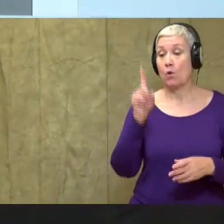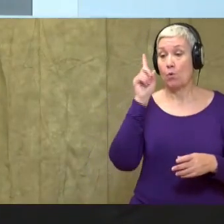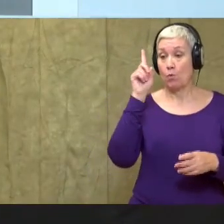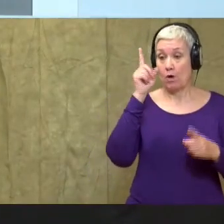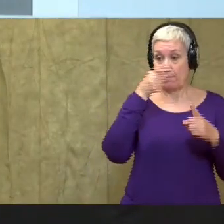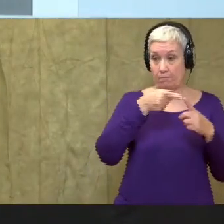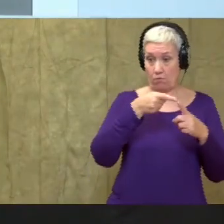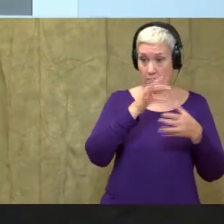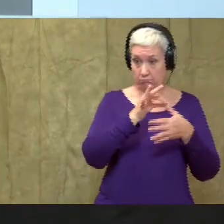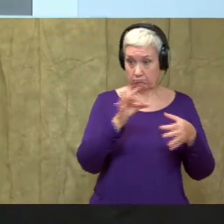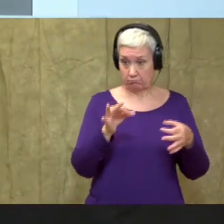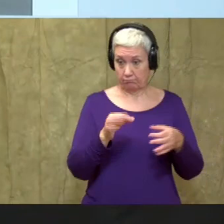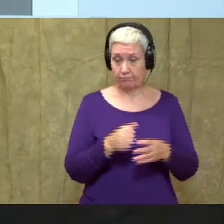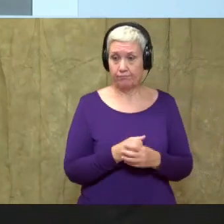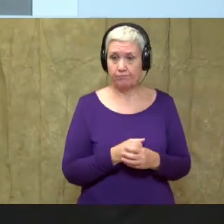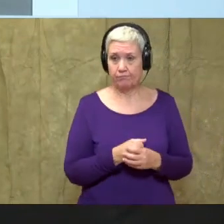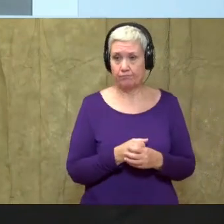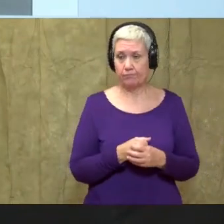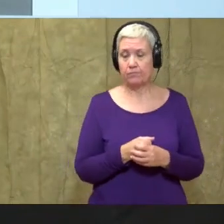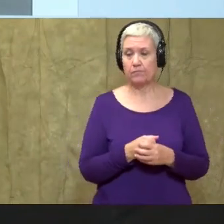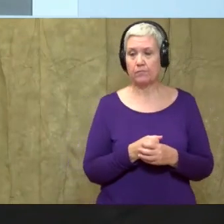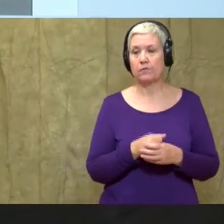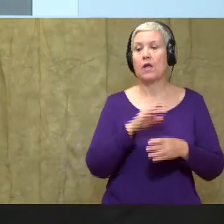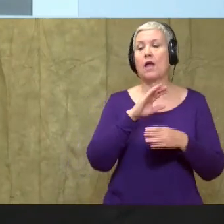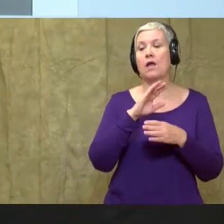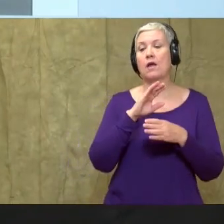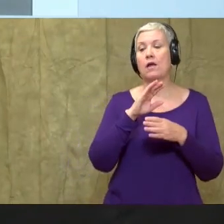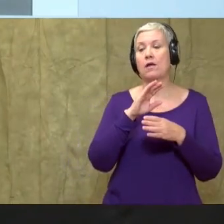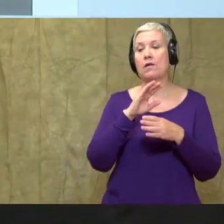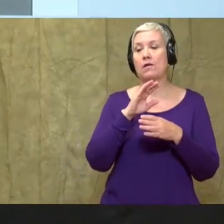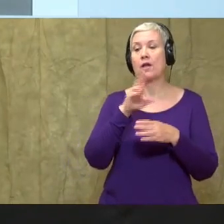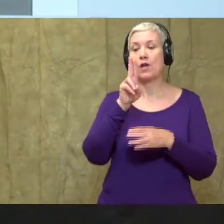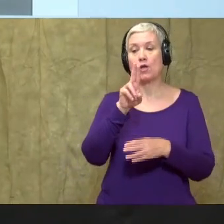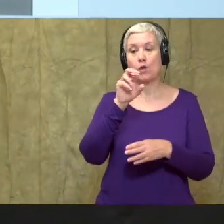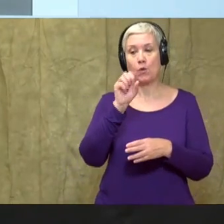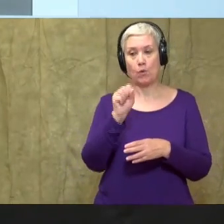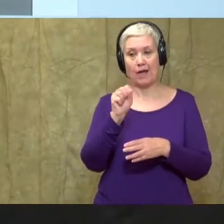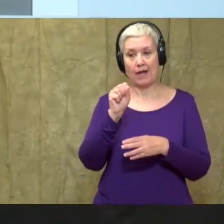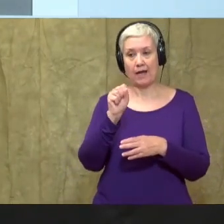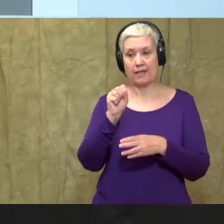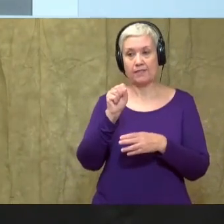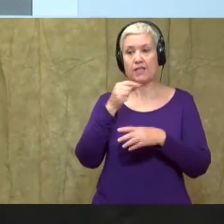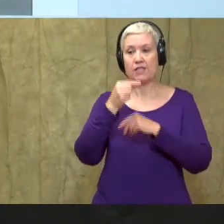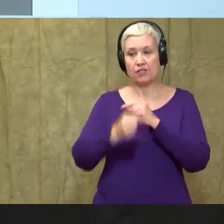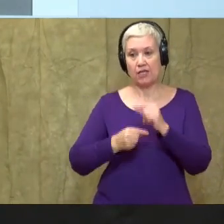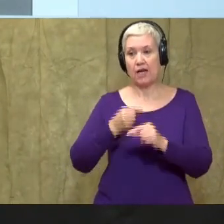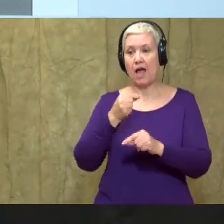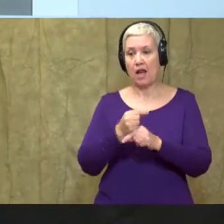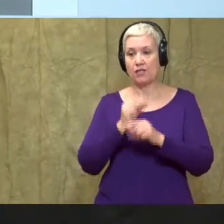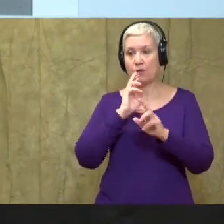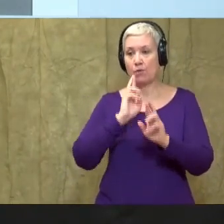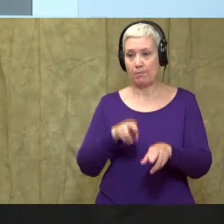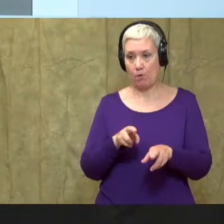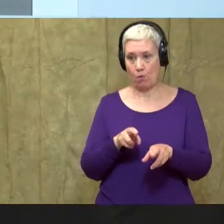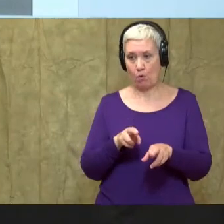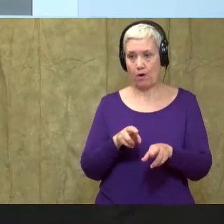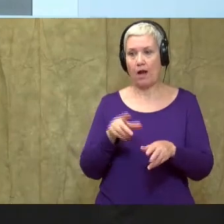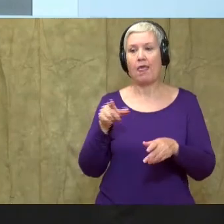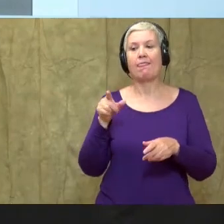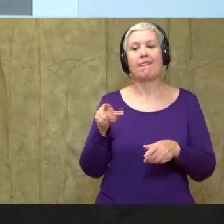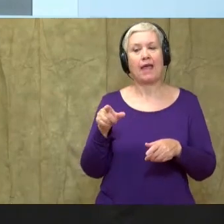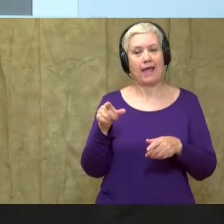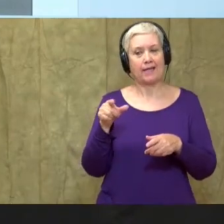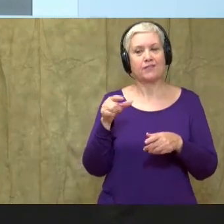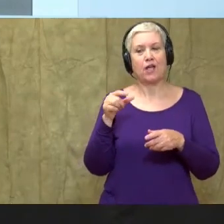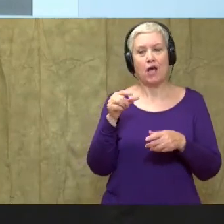mentions, and notice here, that according to the new U.S. Geological Survey report, guys, that's always a clue that they're